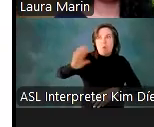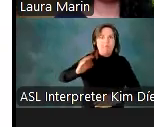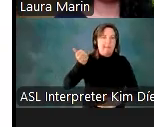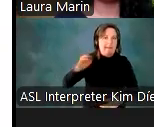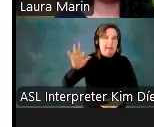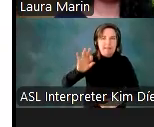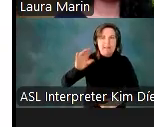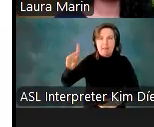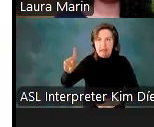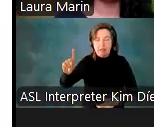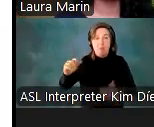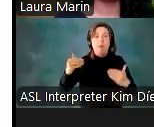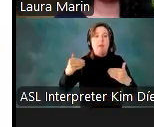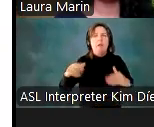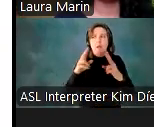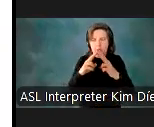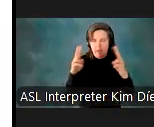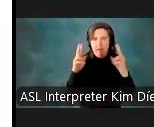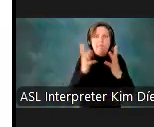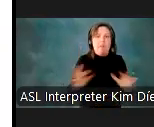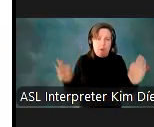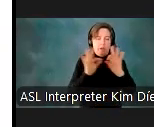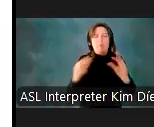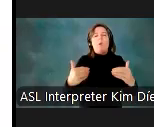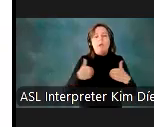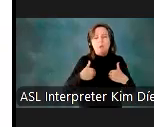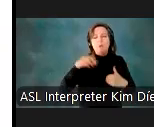important it's very important to have the soil